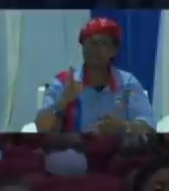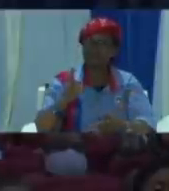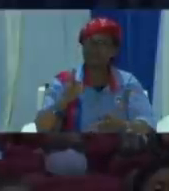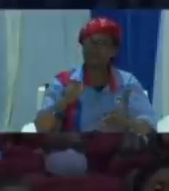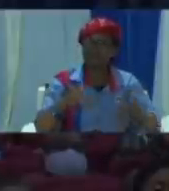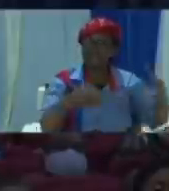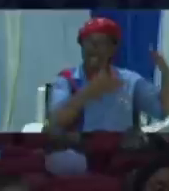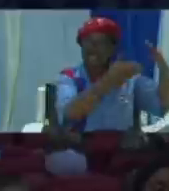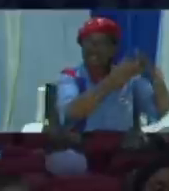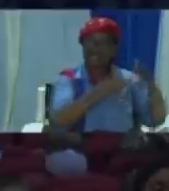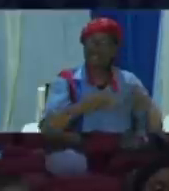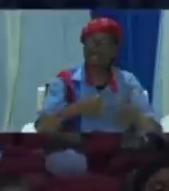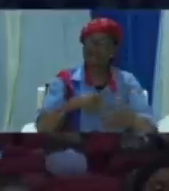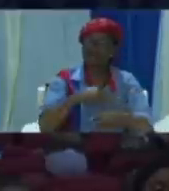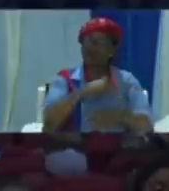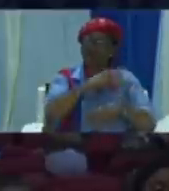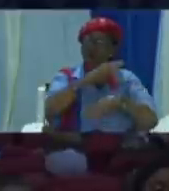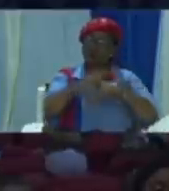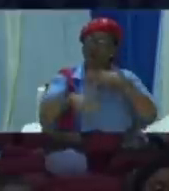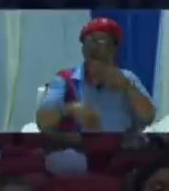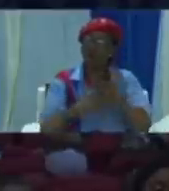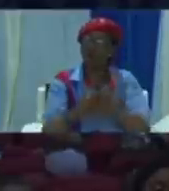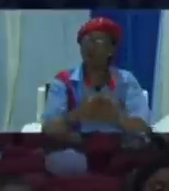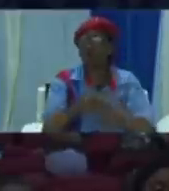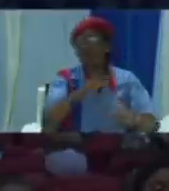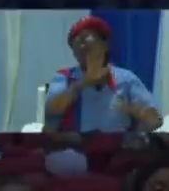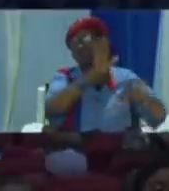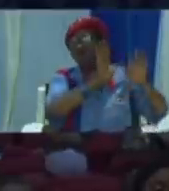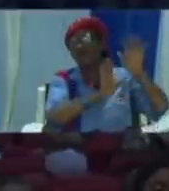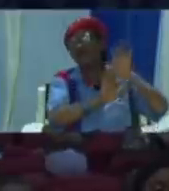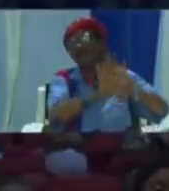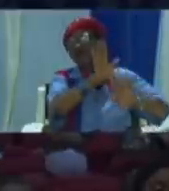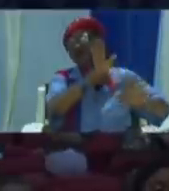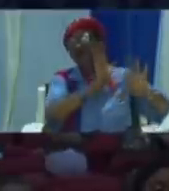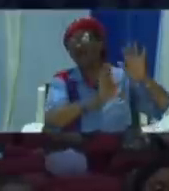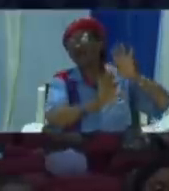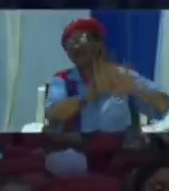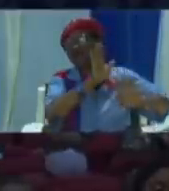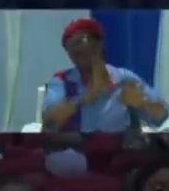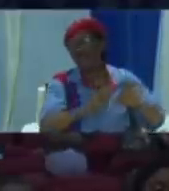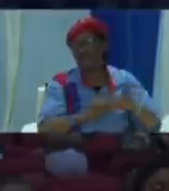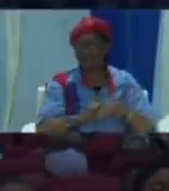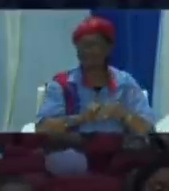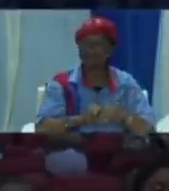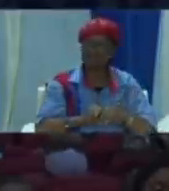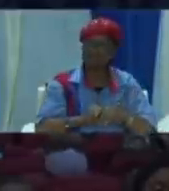Against all odds. Lo, this is what we shall let on. Bella, you care at the Aida.